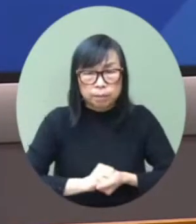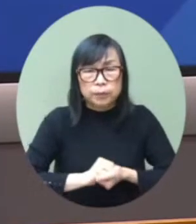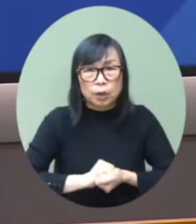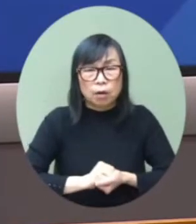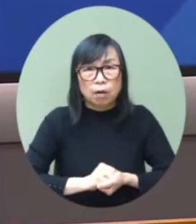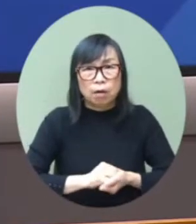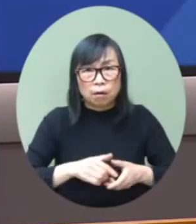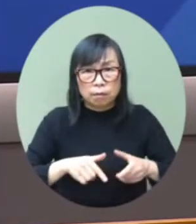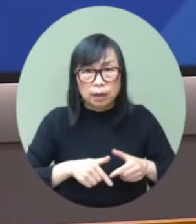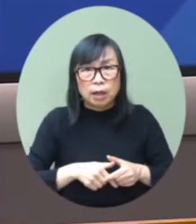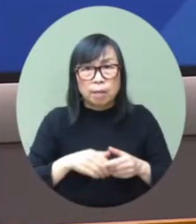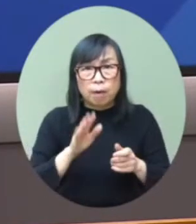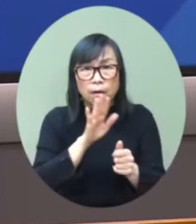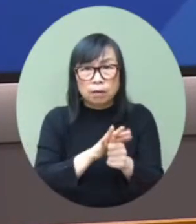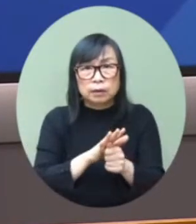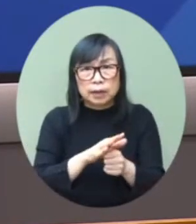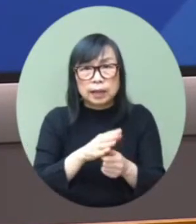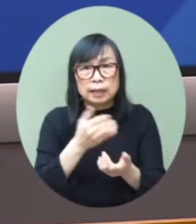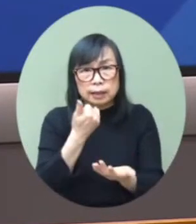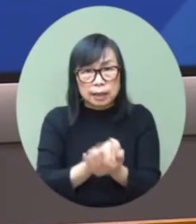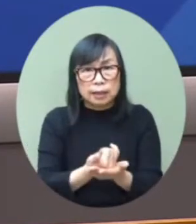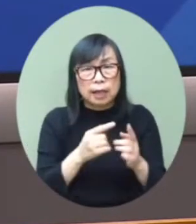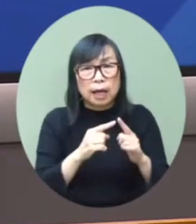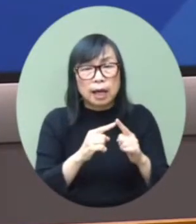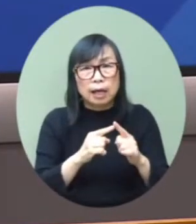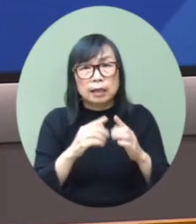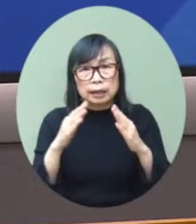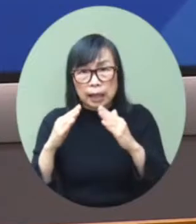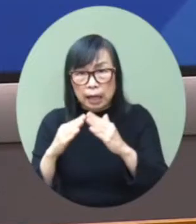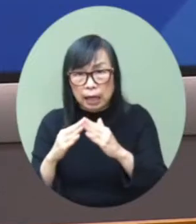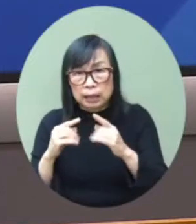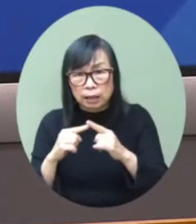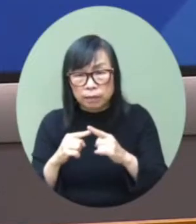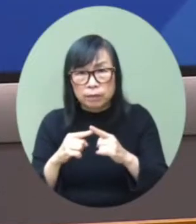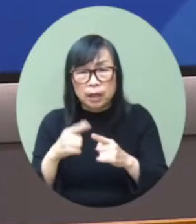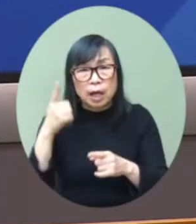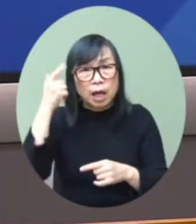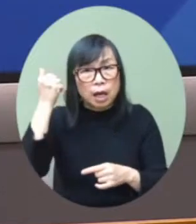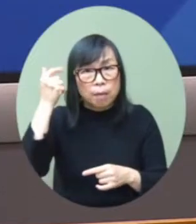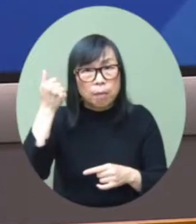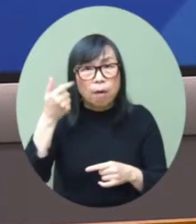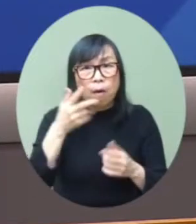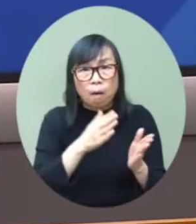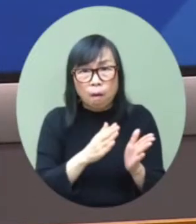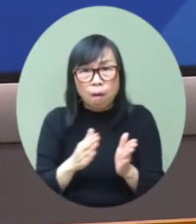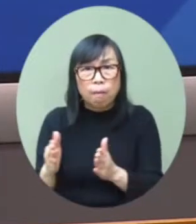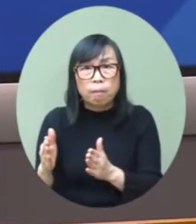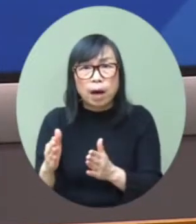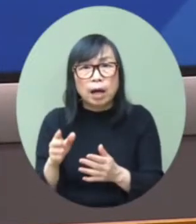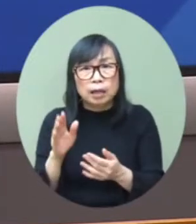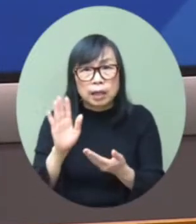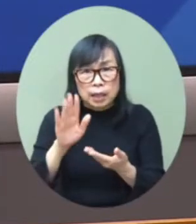everyone had given their best and worked in unison to